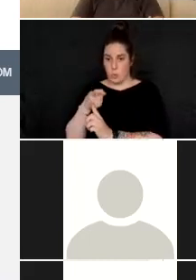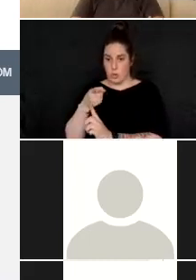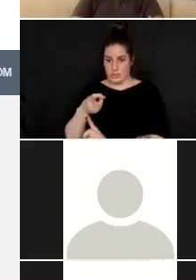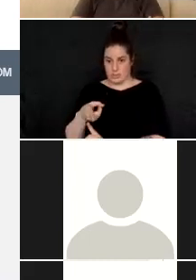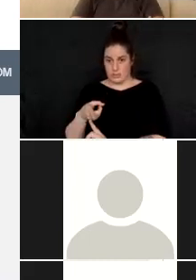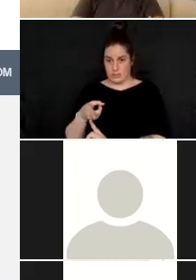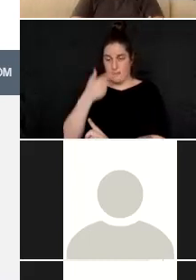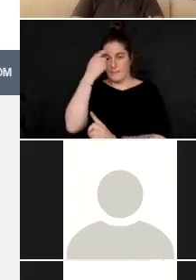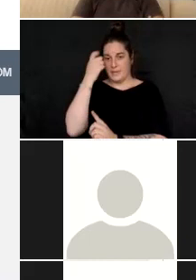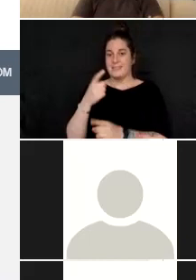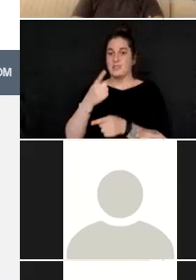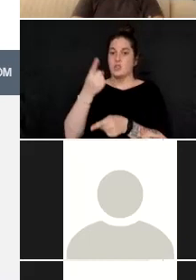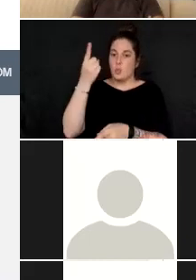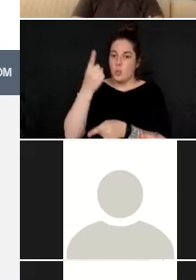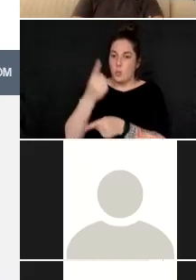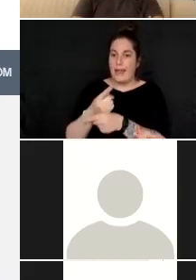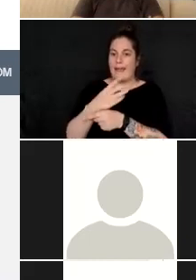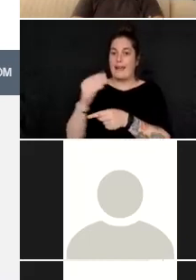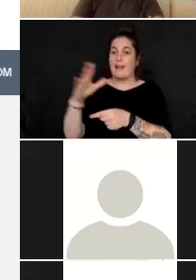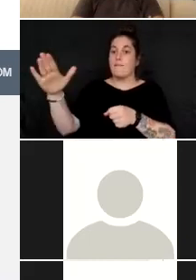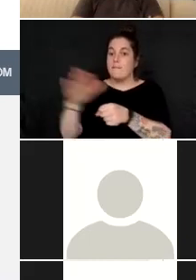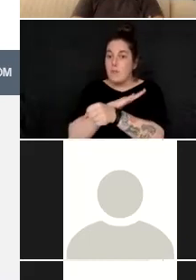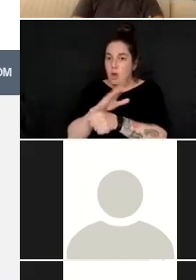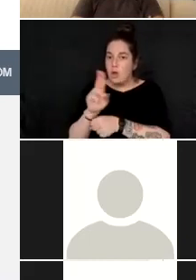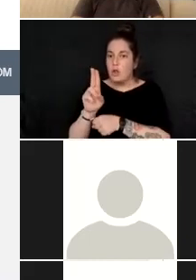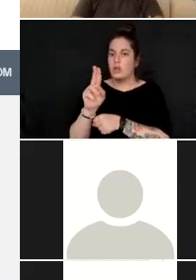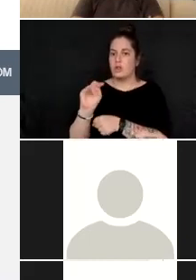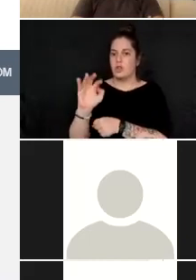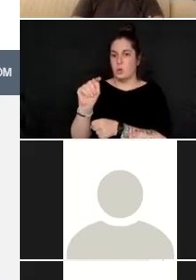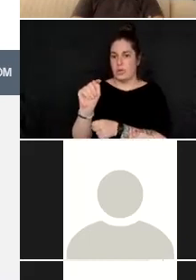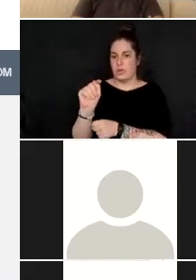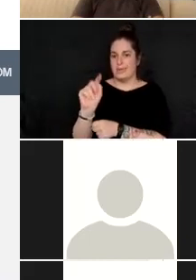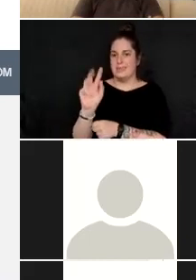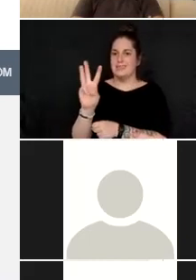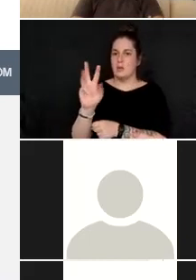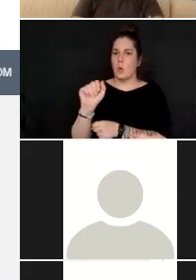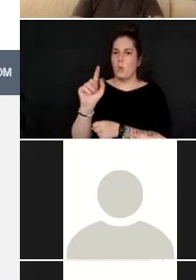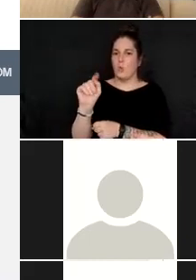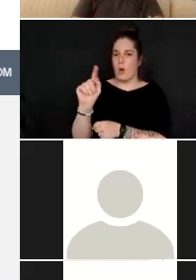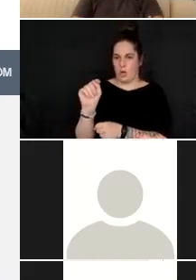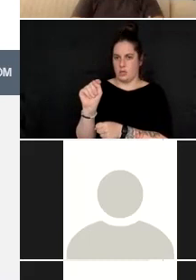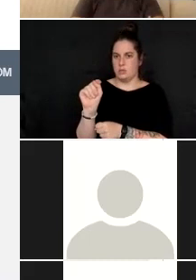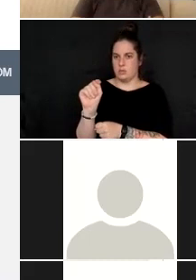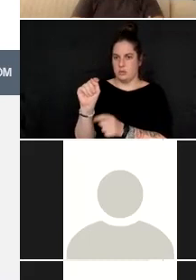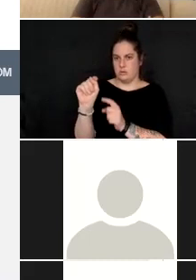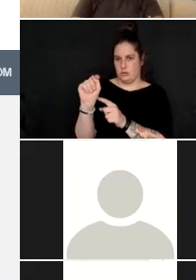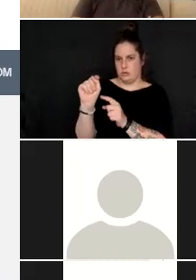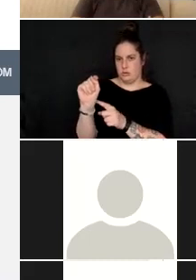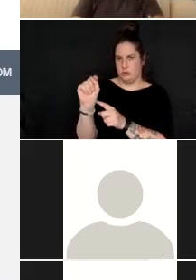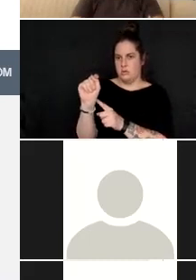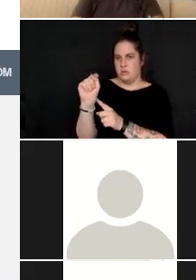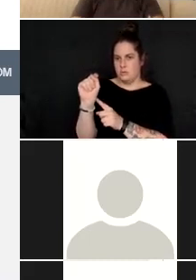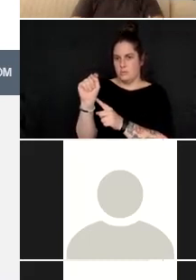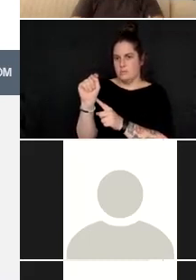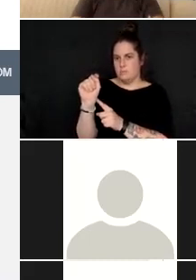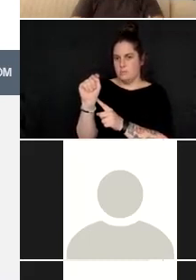the correct and most complete unit for power is the watt. Okay.